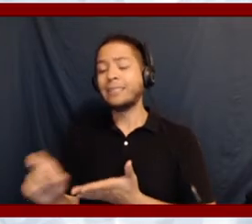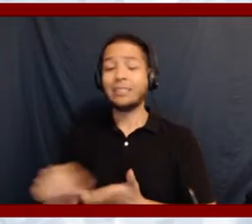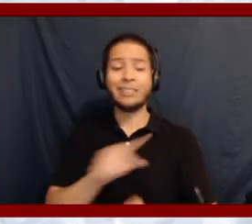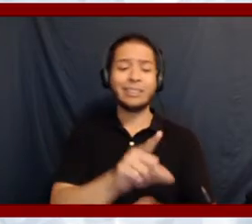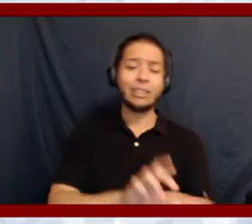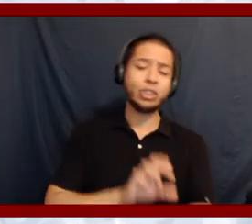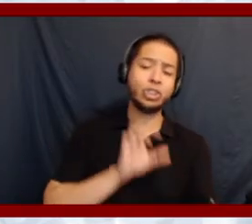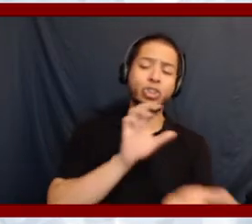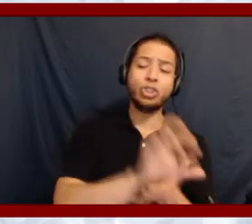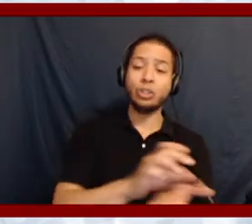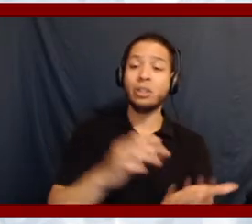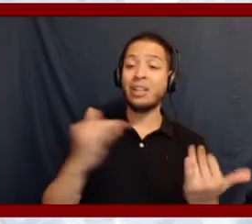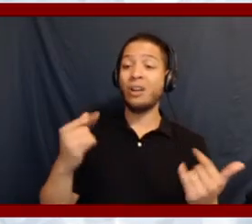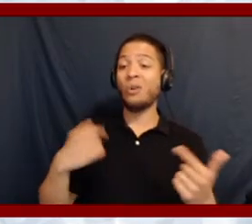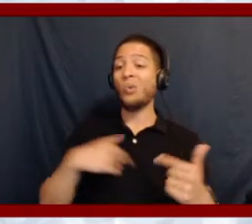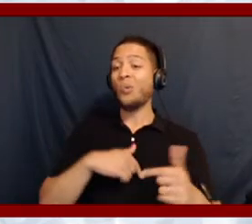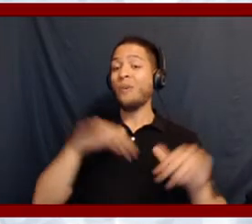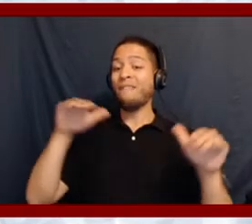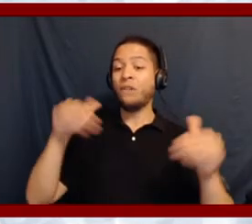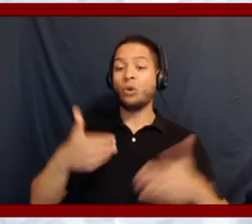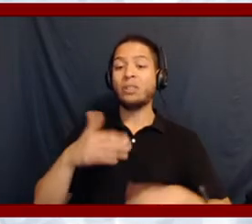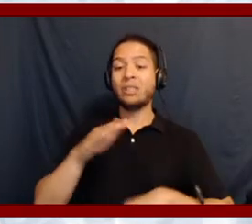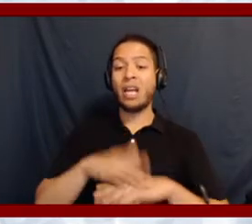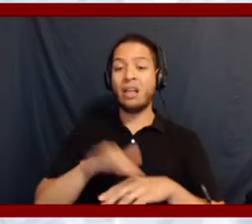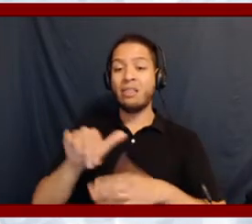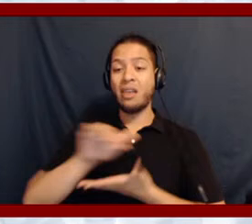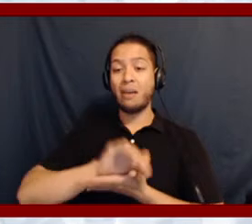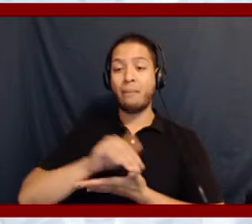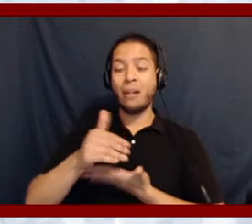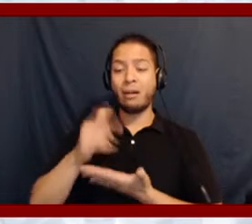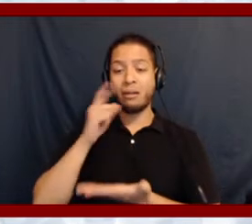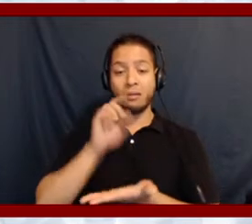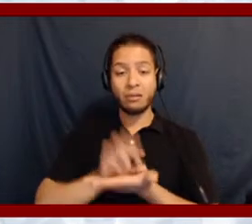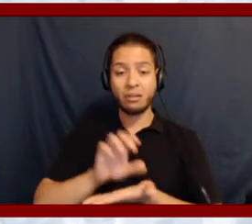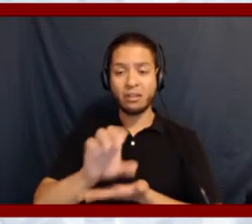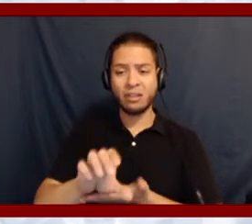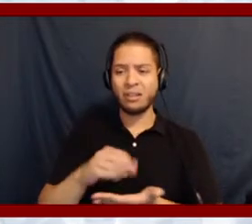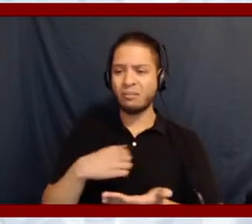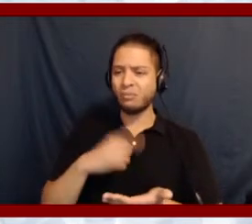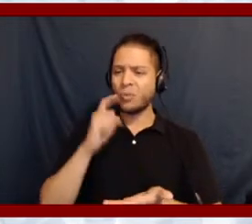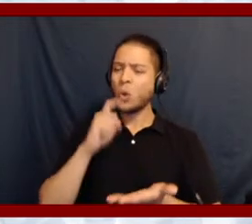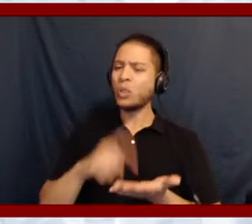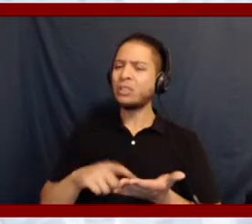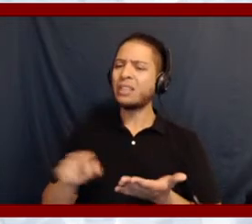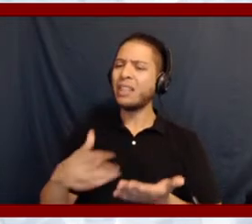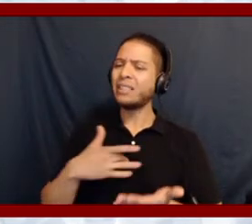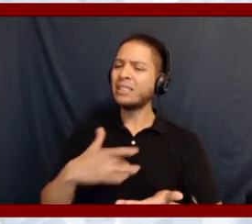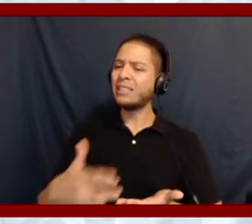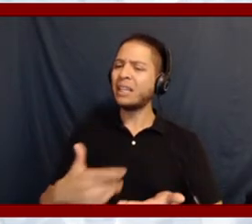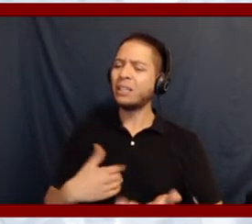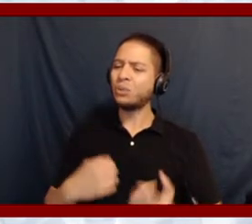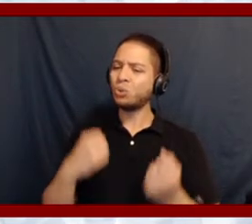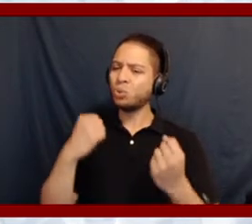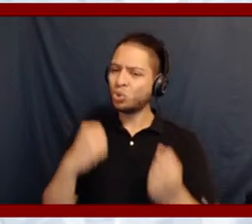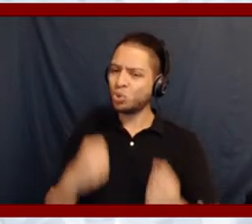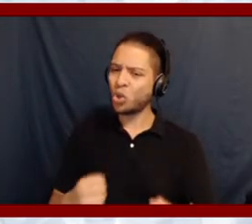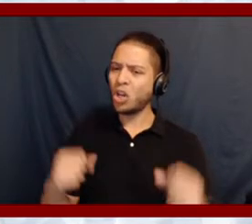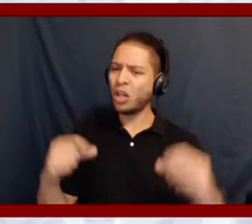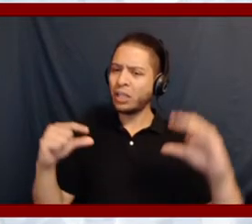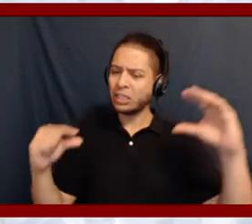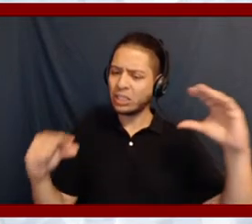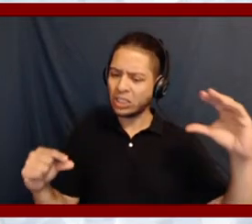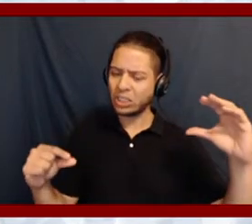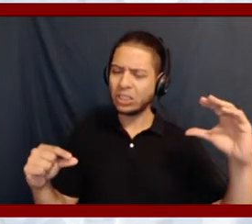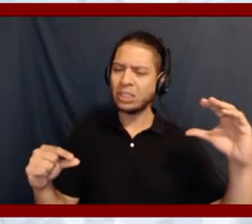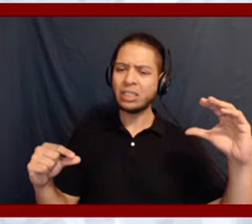and all of those, there is a great divide, and we want to close that. But the other thing I would just say is that